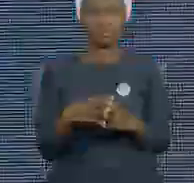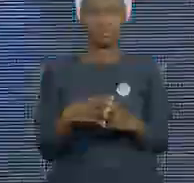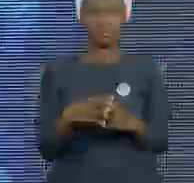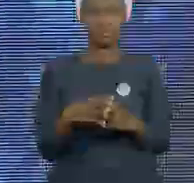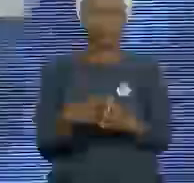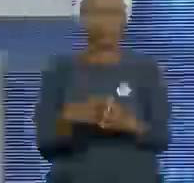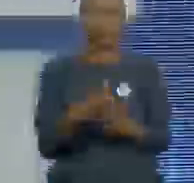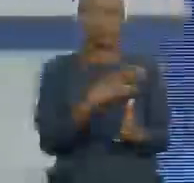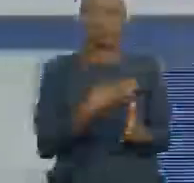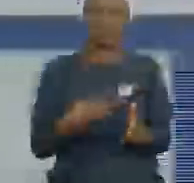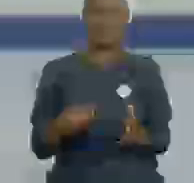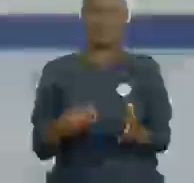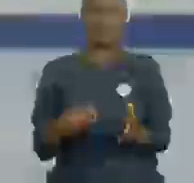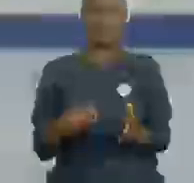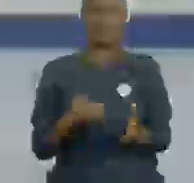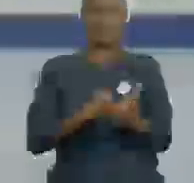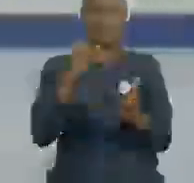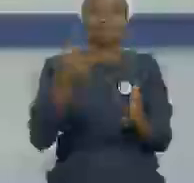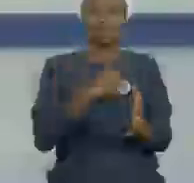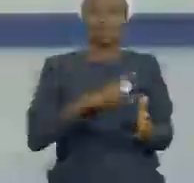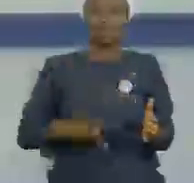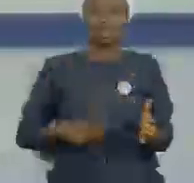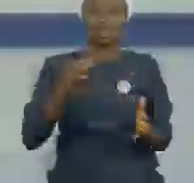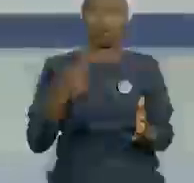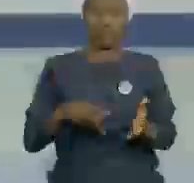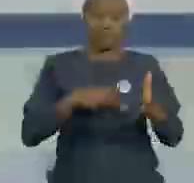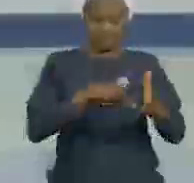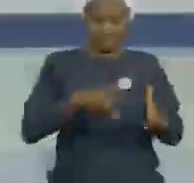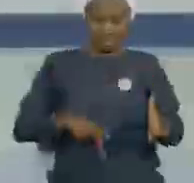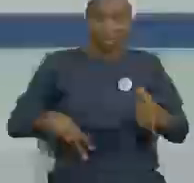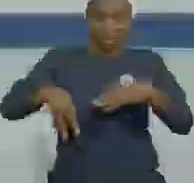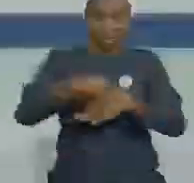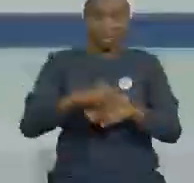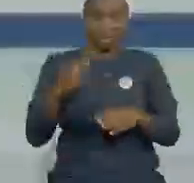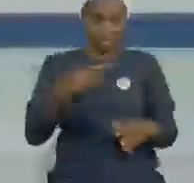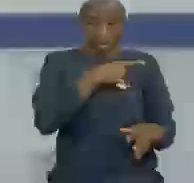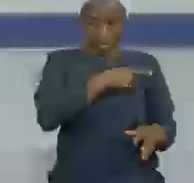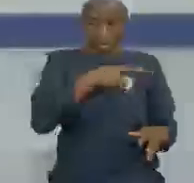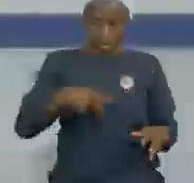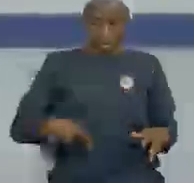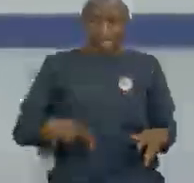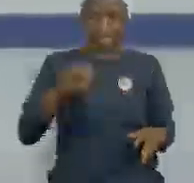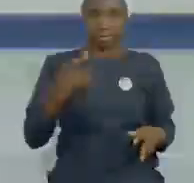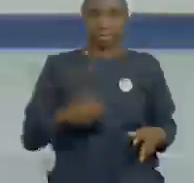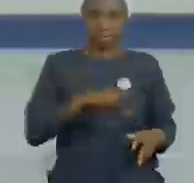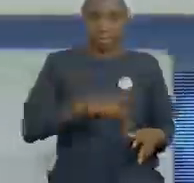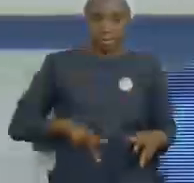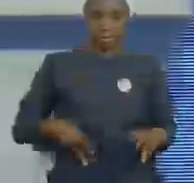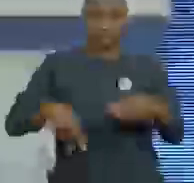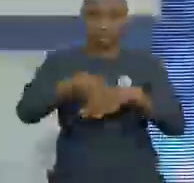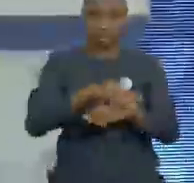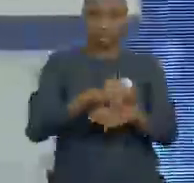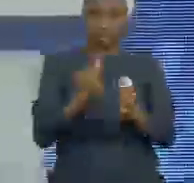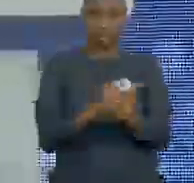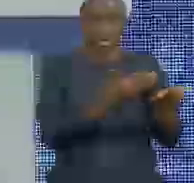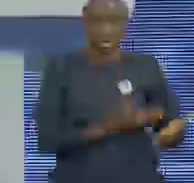And it is the King of the kingdom, the Prince of the kingdom, that brings everything